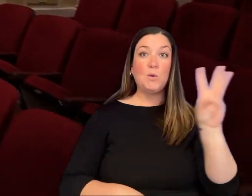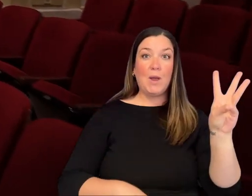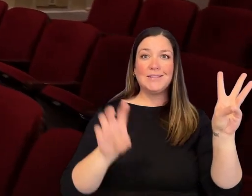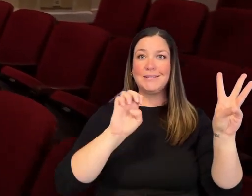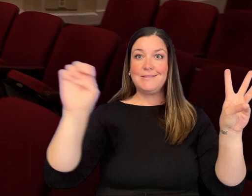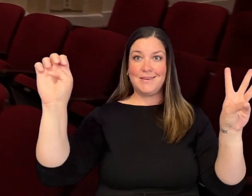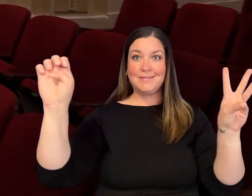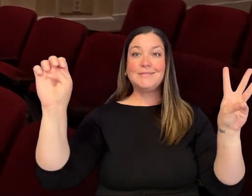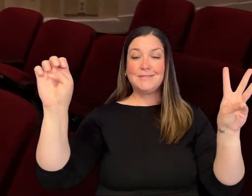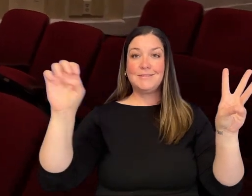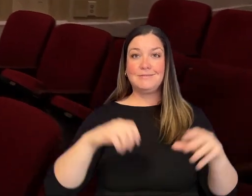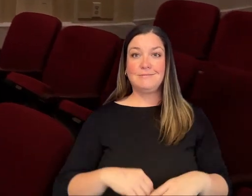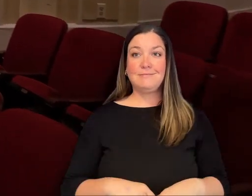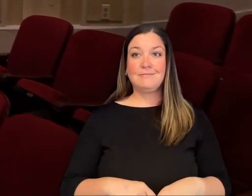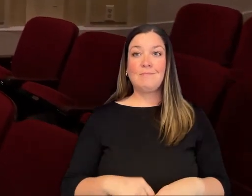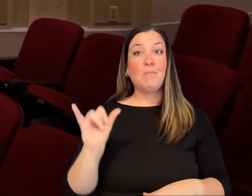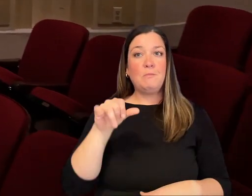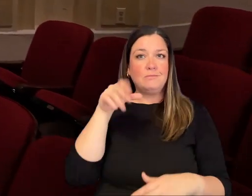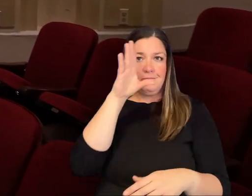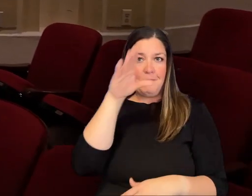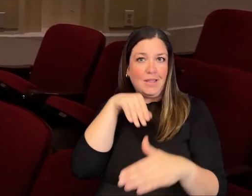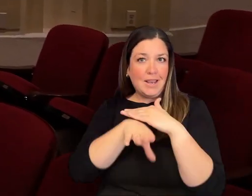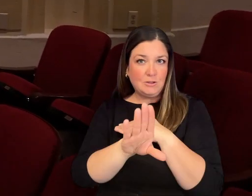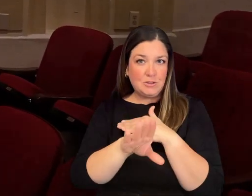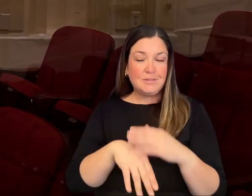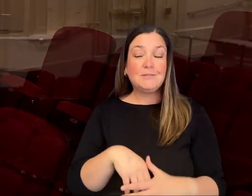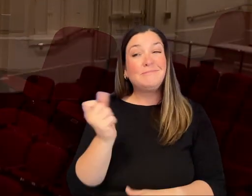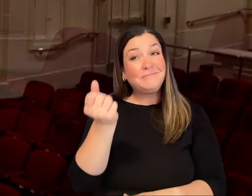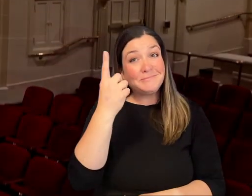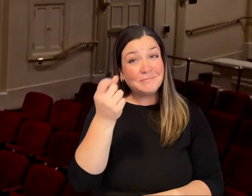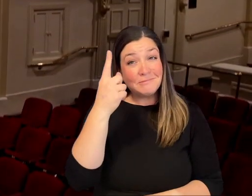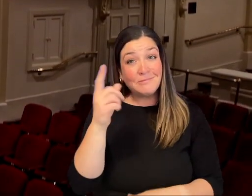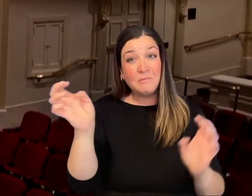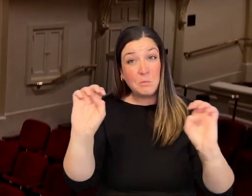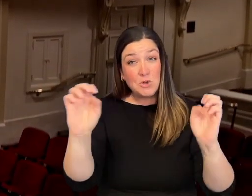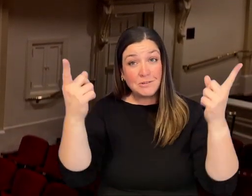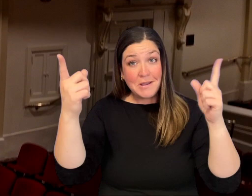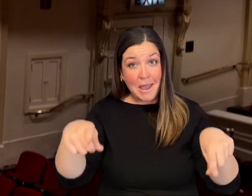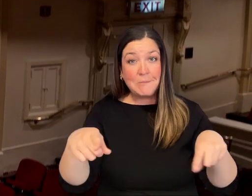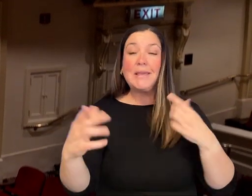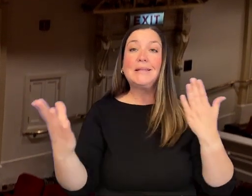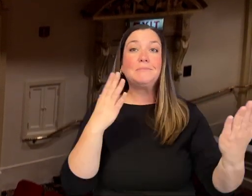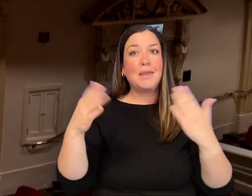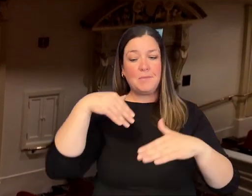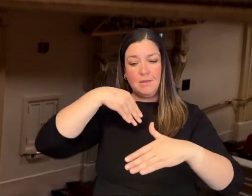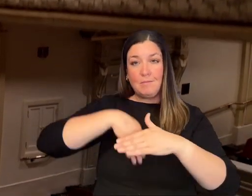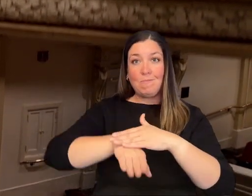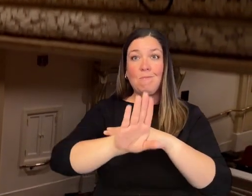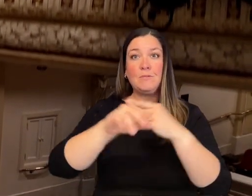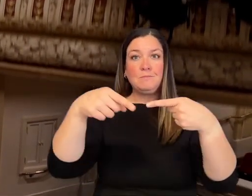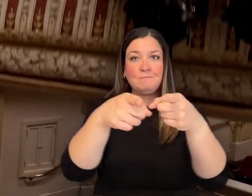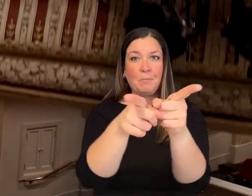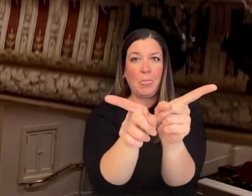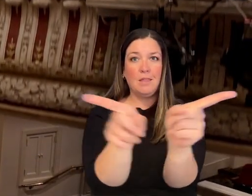west and east side of the theater as well as the main entrances. Please remember, in an emergency, it is